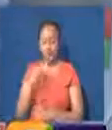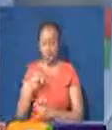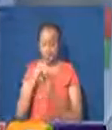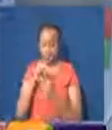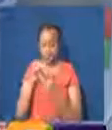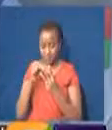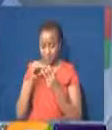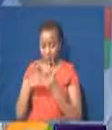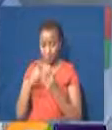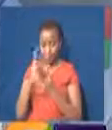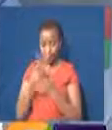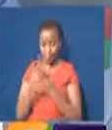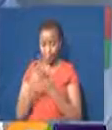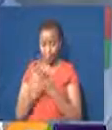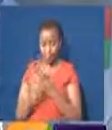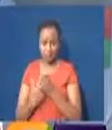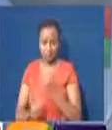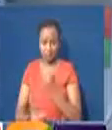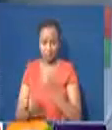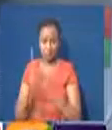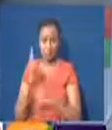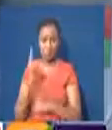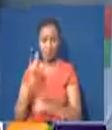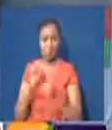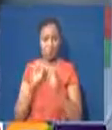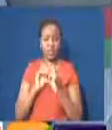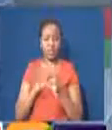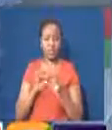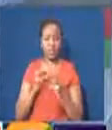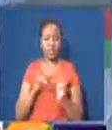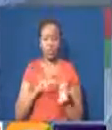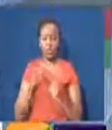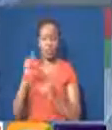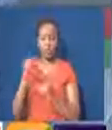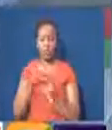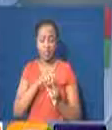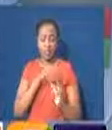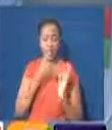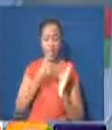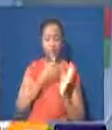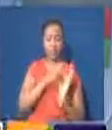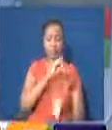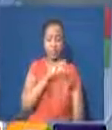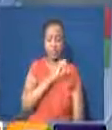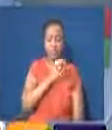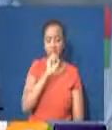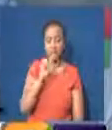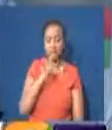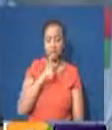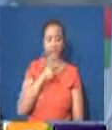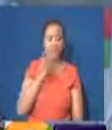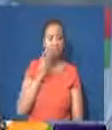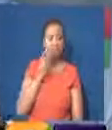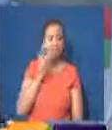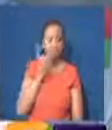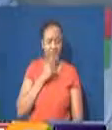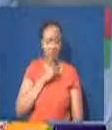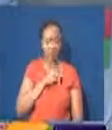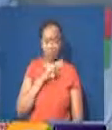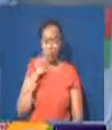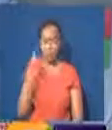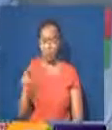elements so that even as the learner moves to senior school and now meets biology, they are not completely surprised. Okay. They have experienced some parts of it